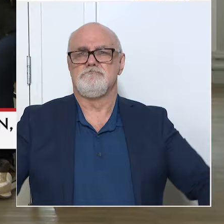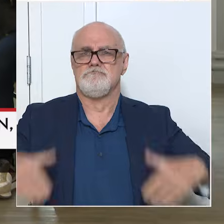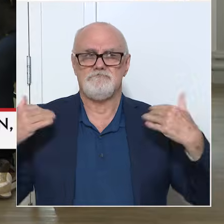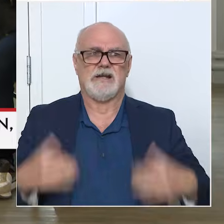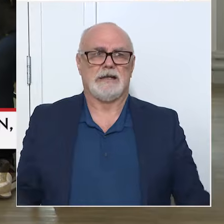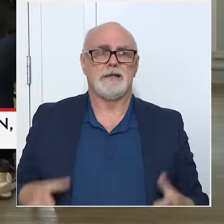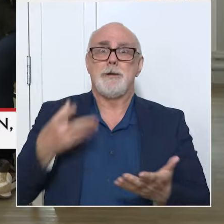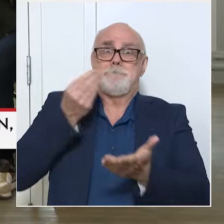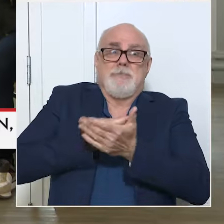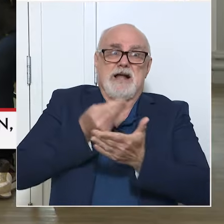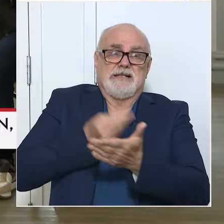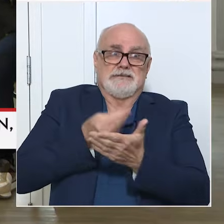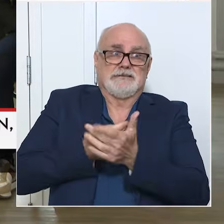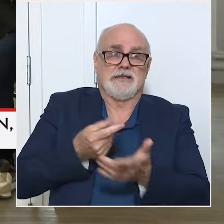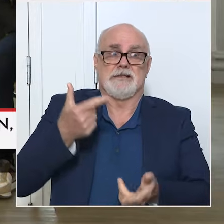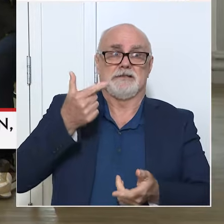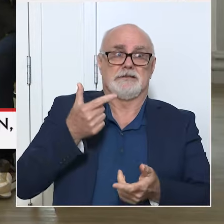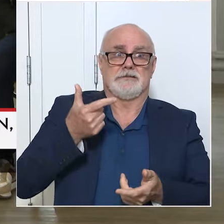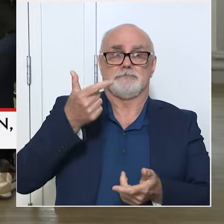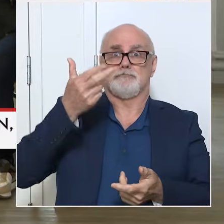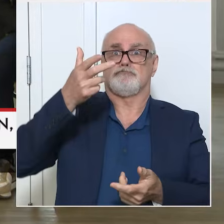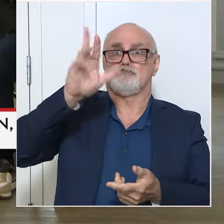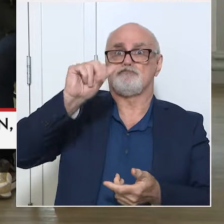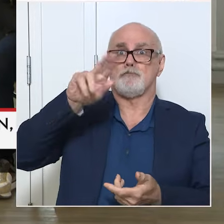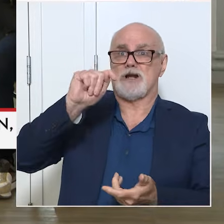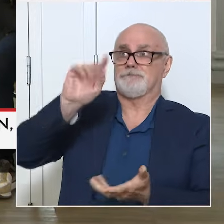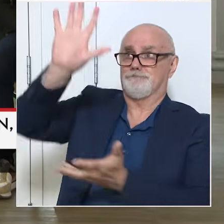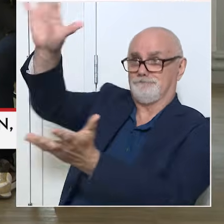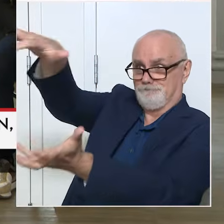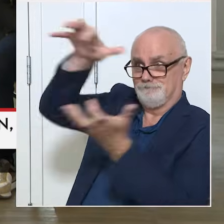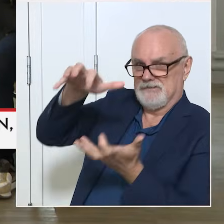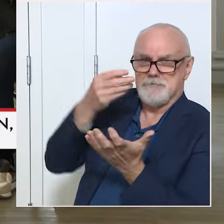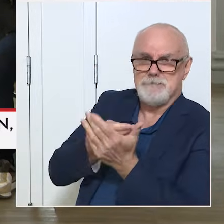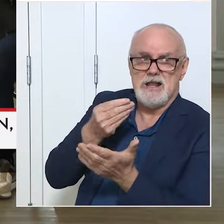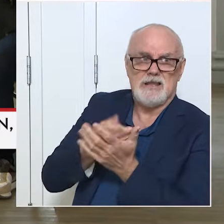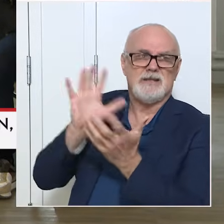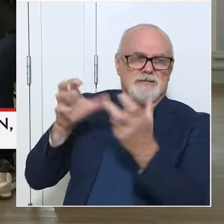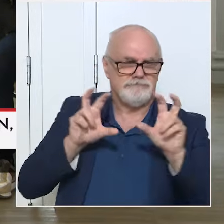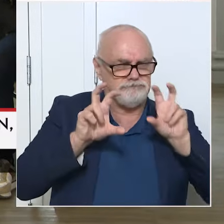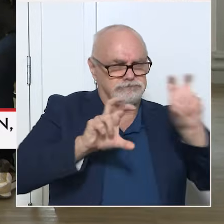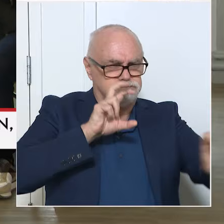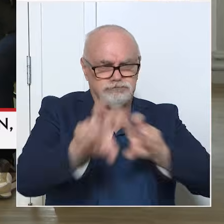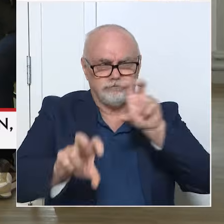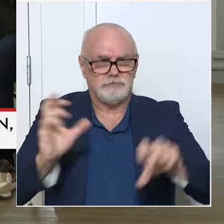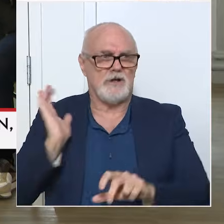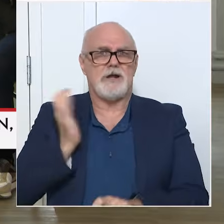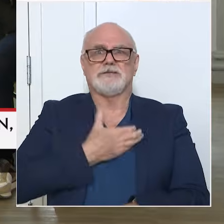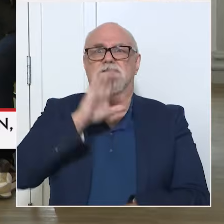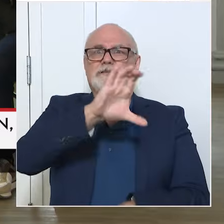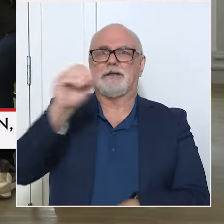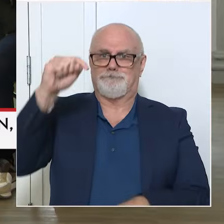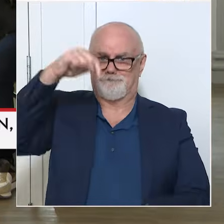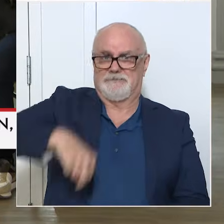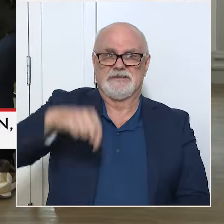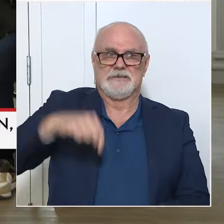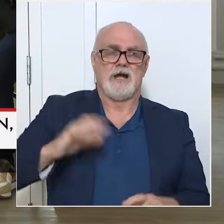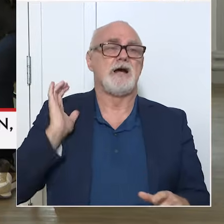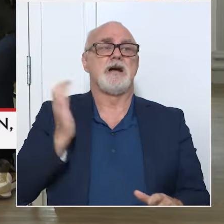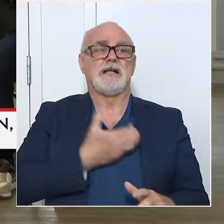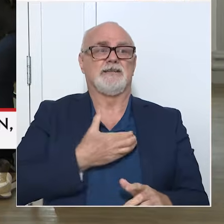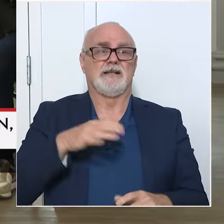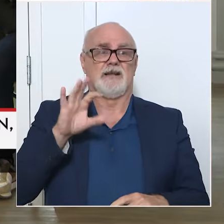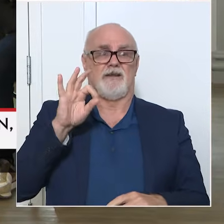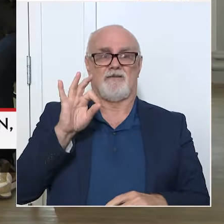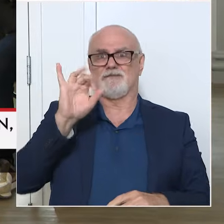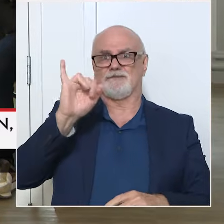utility, allowing us to make even greater investments in our companies. In the case of our firm, we are also excited to be